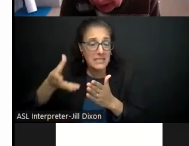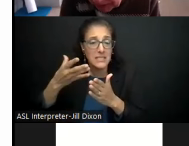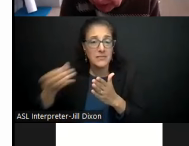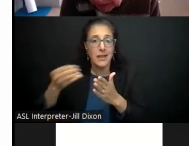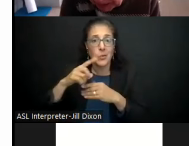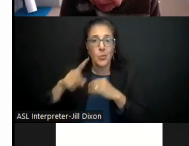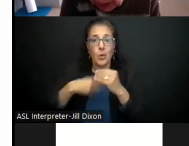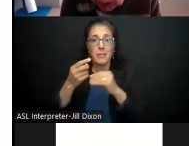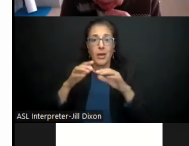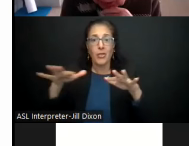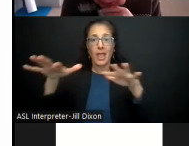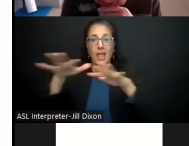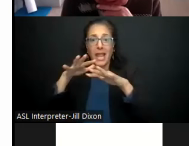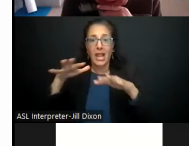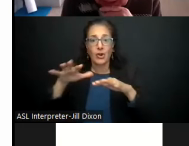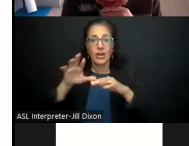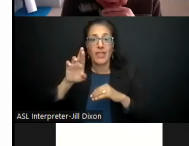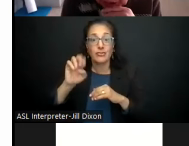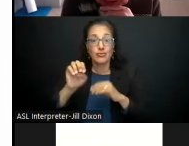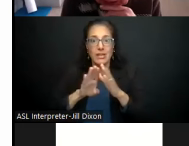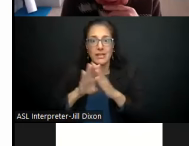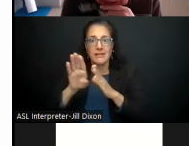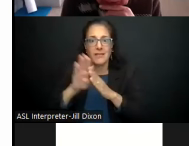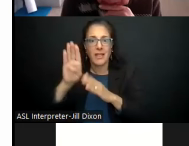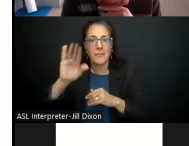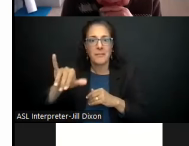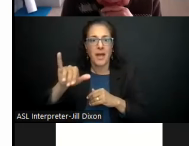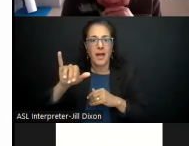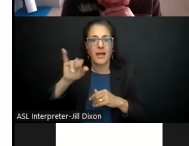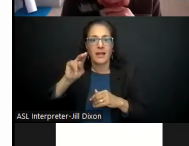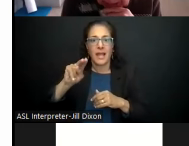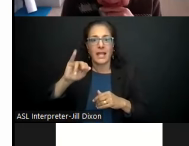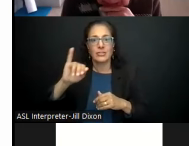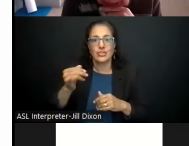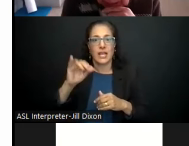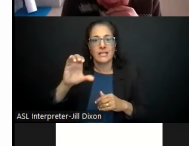whole area that's being redeveloped by NJCU?